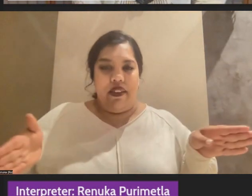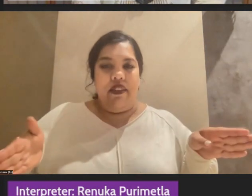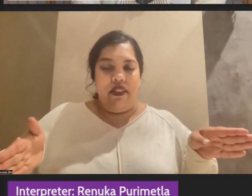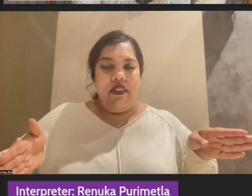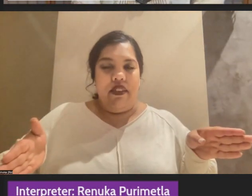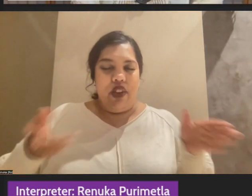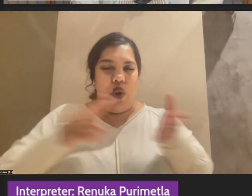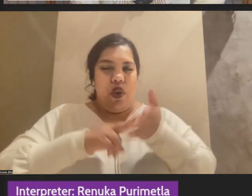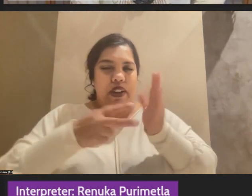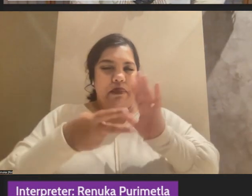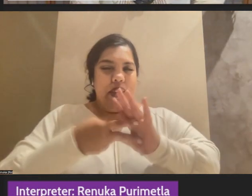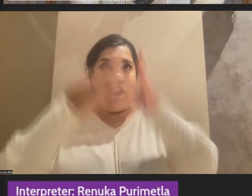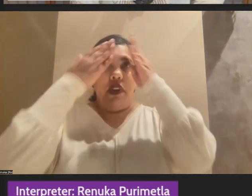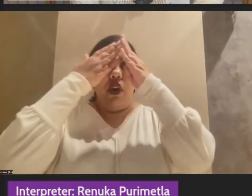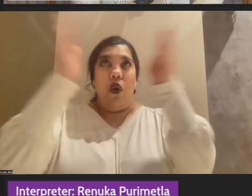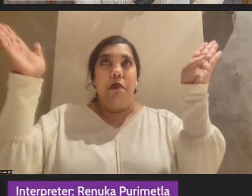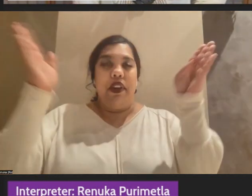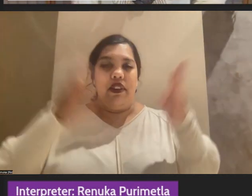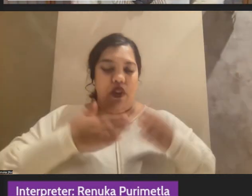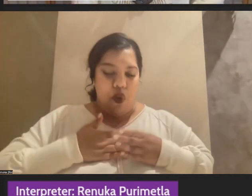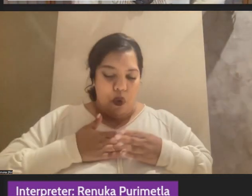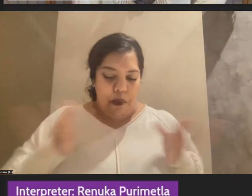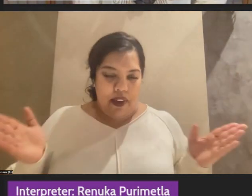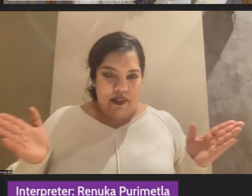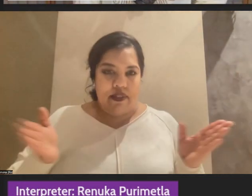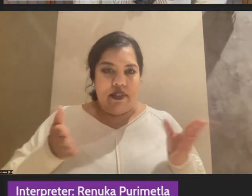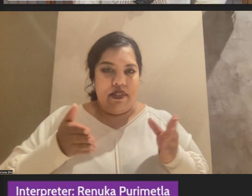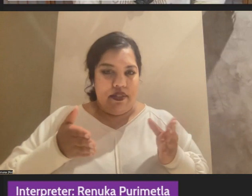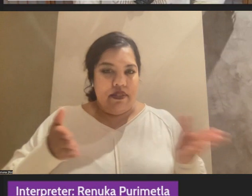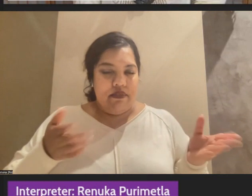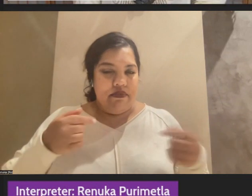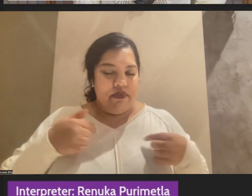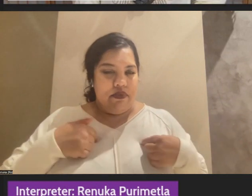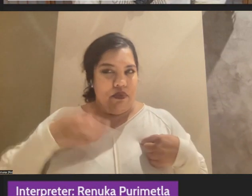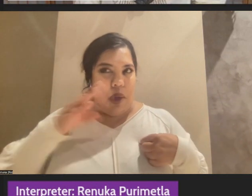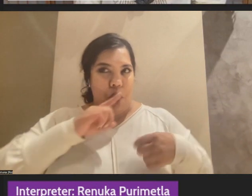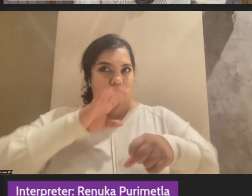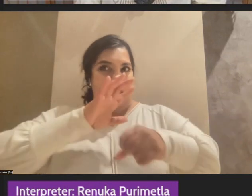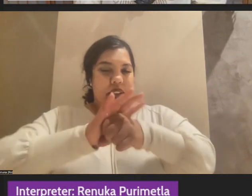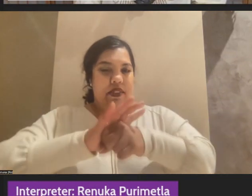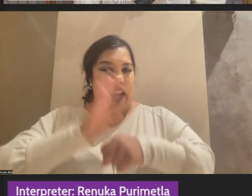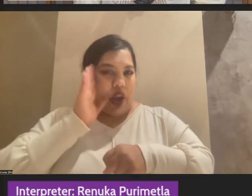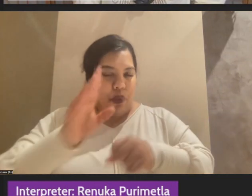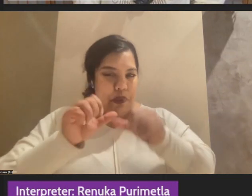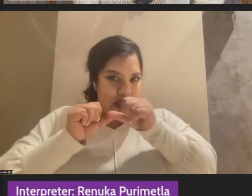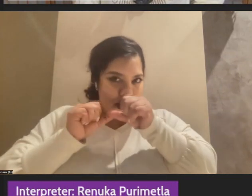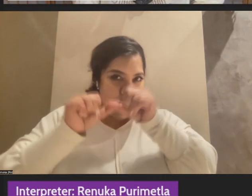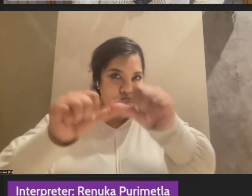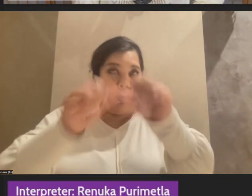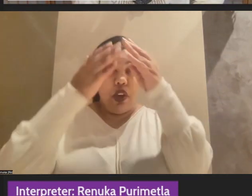at the bottom? And am I committed to being expansive at the top,